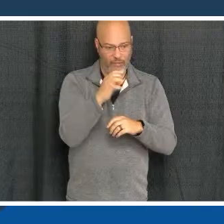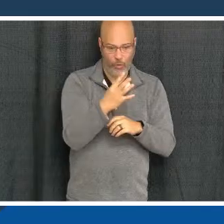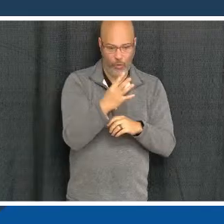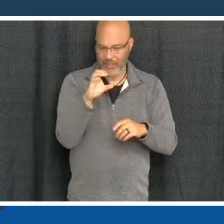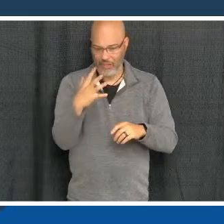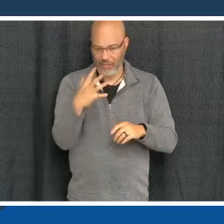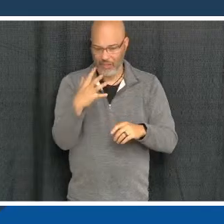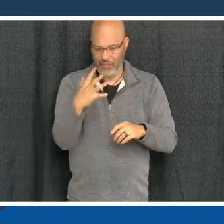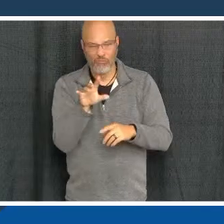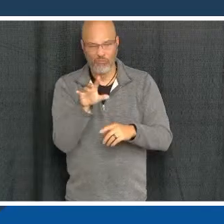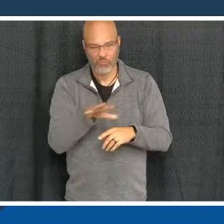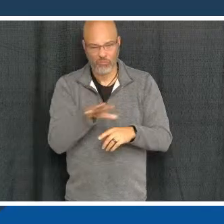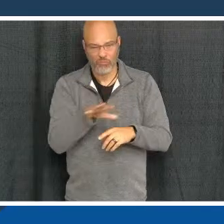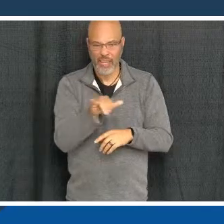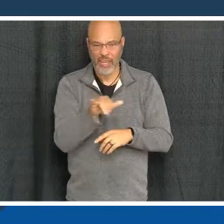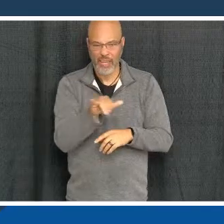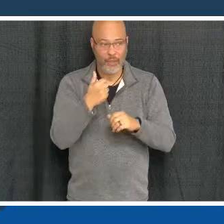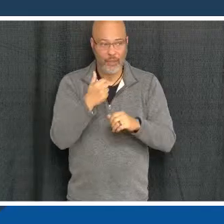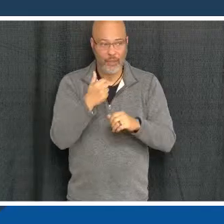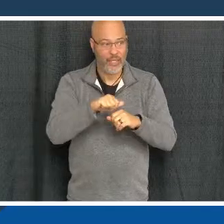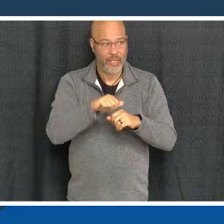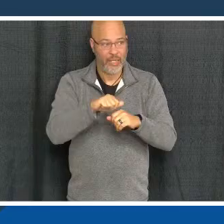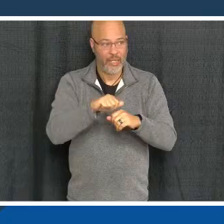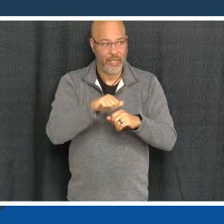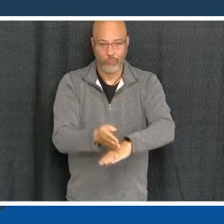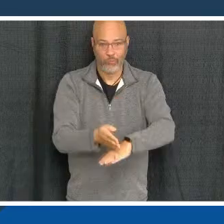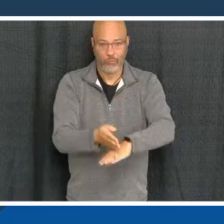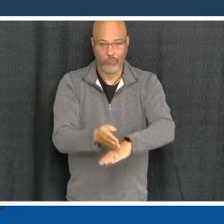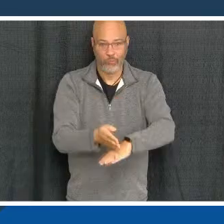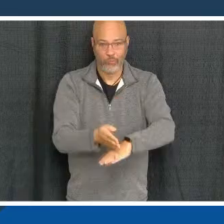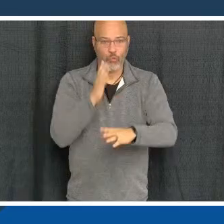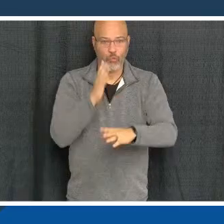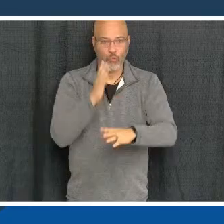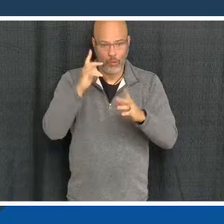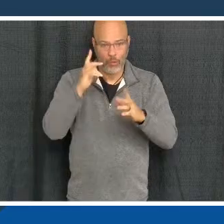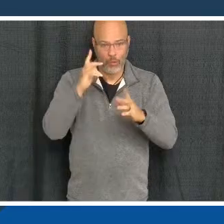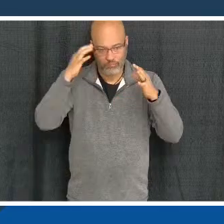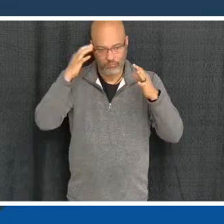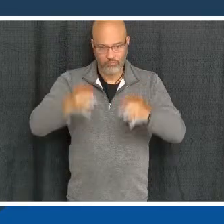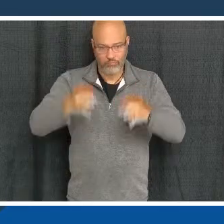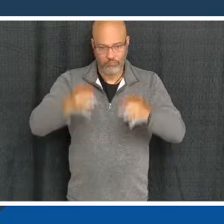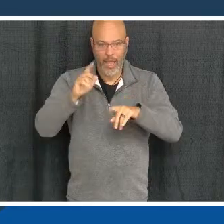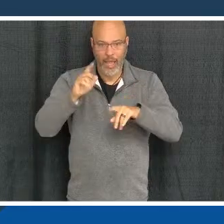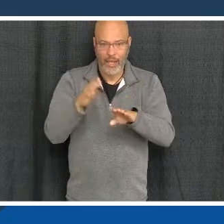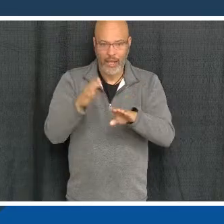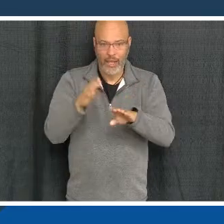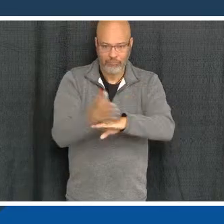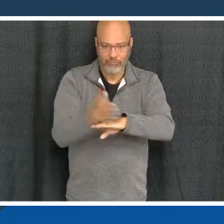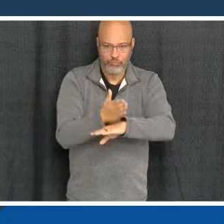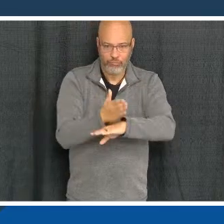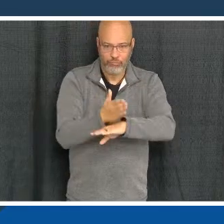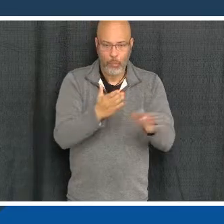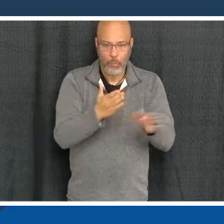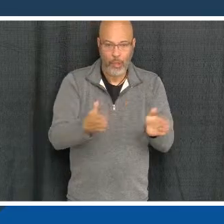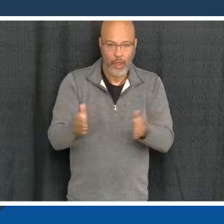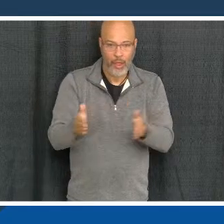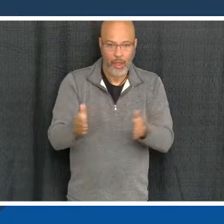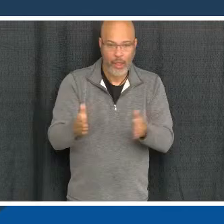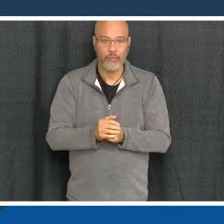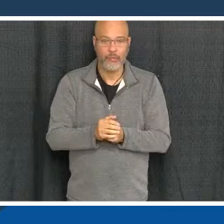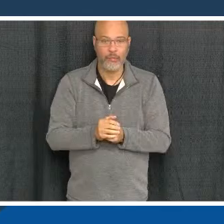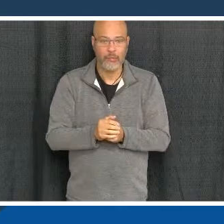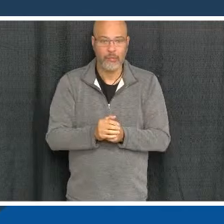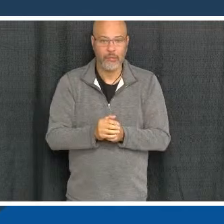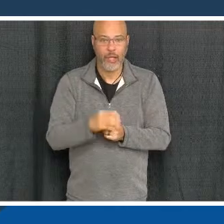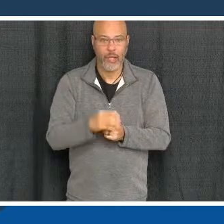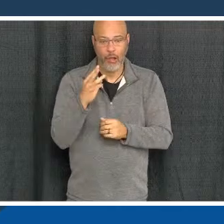C5 and specific roadway improvements would be determined at future development with a site plan.